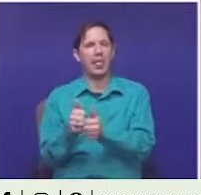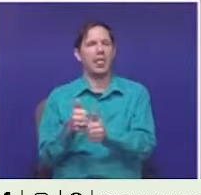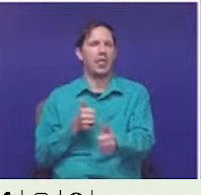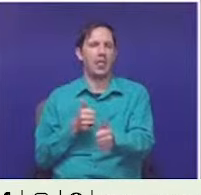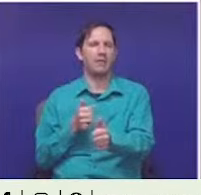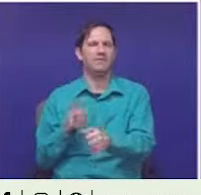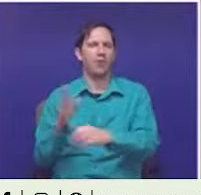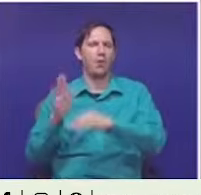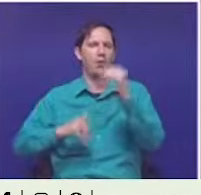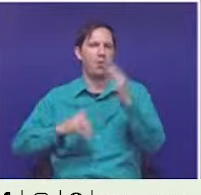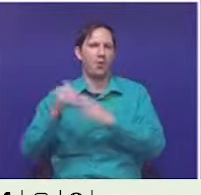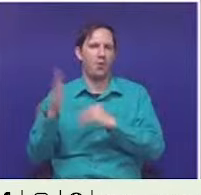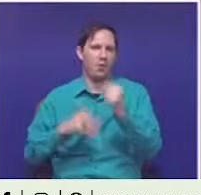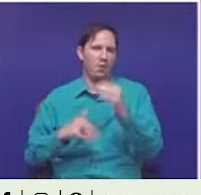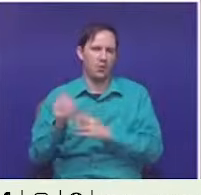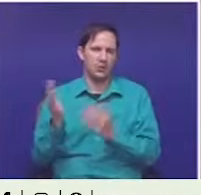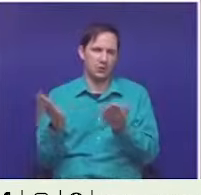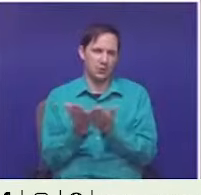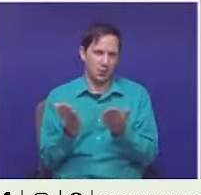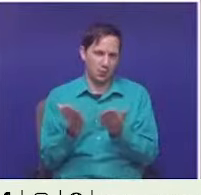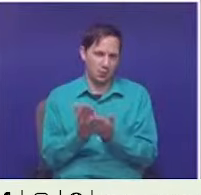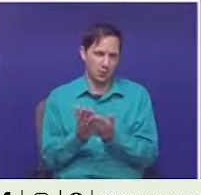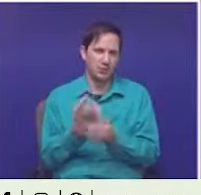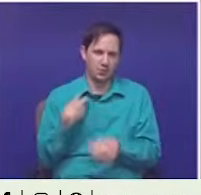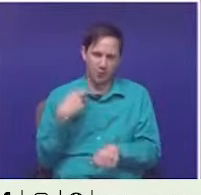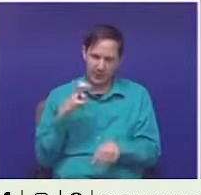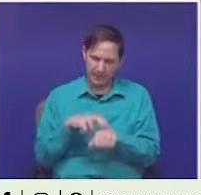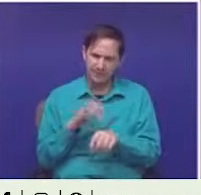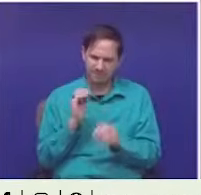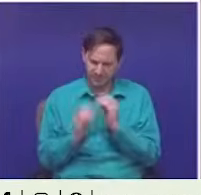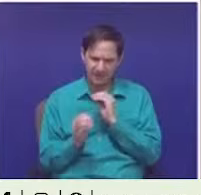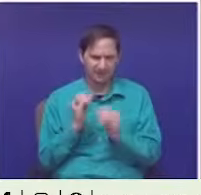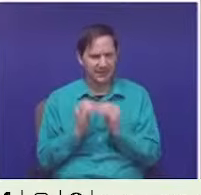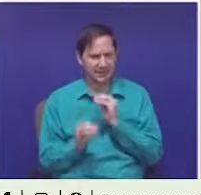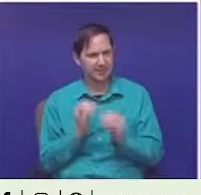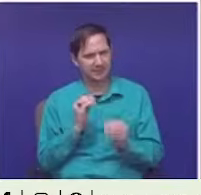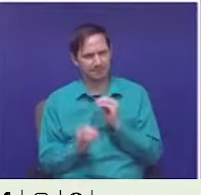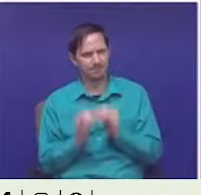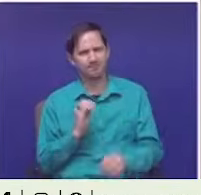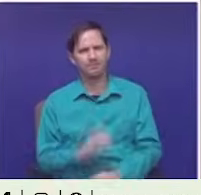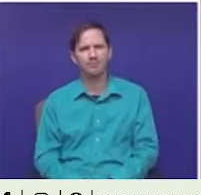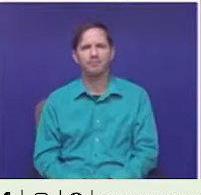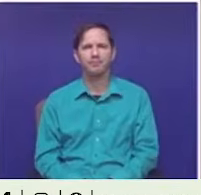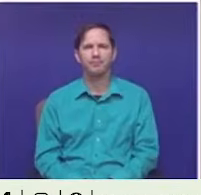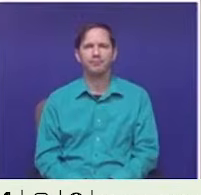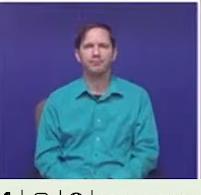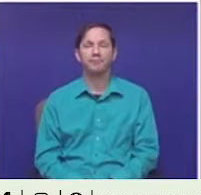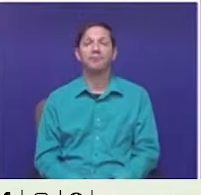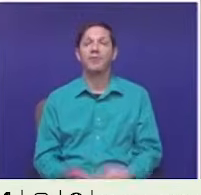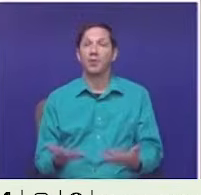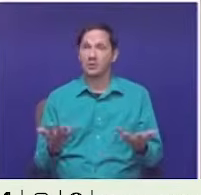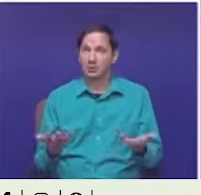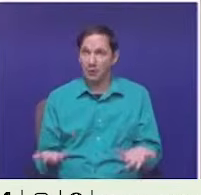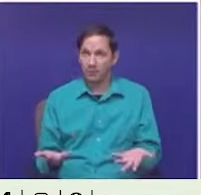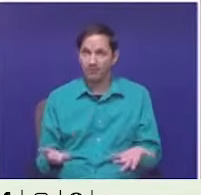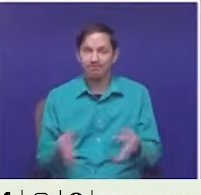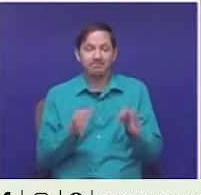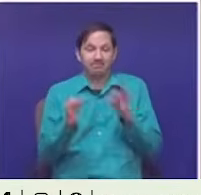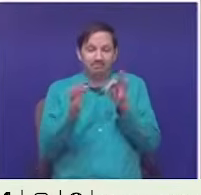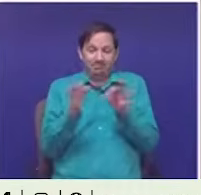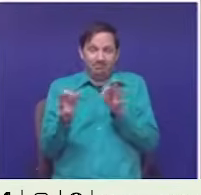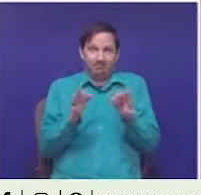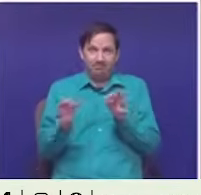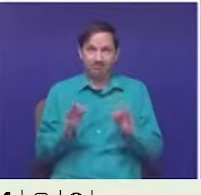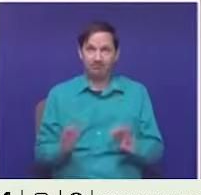so we have to hold ourselves to a far higher standard. And so first thing is that's what I'm explaining, that the national